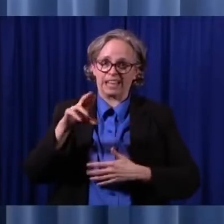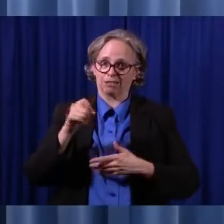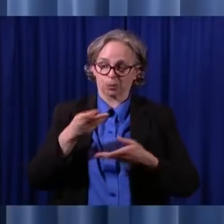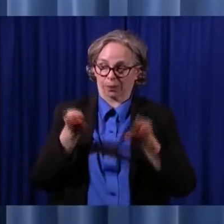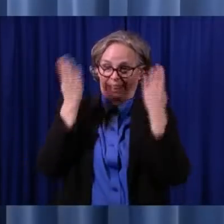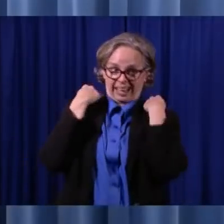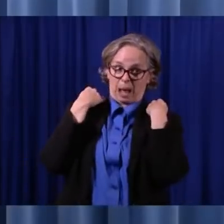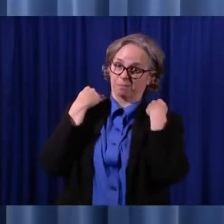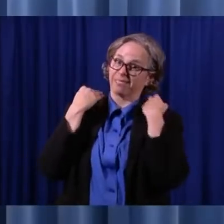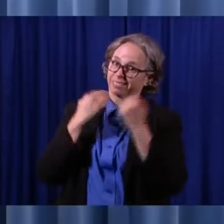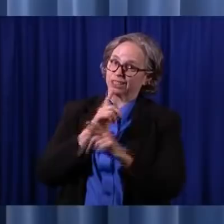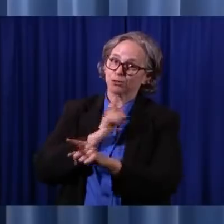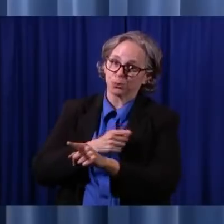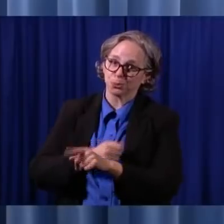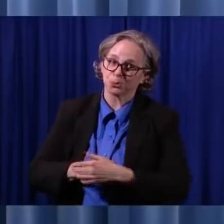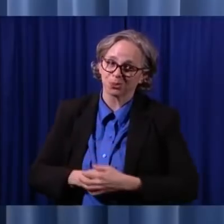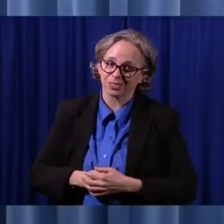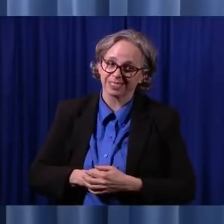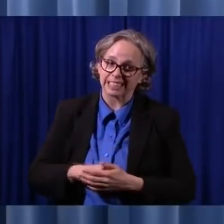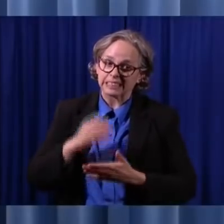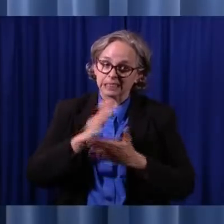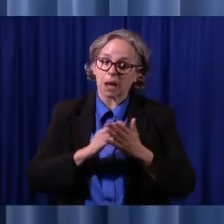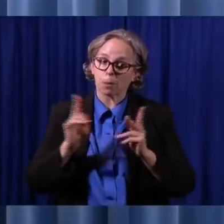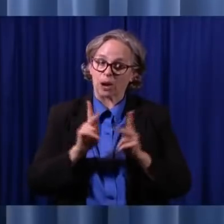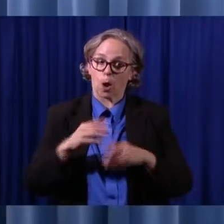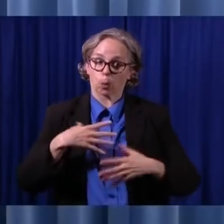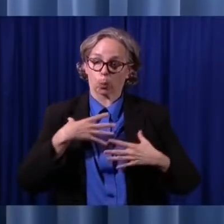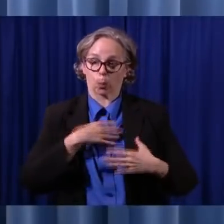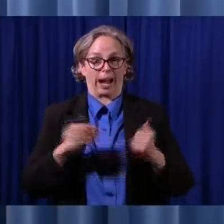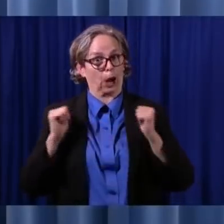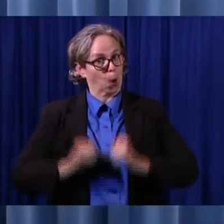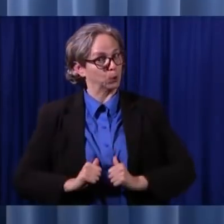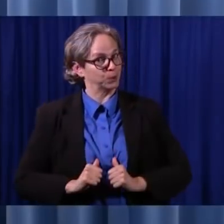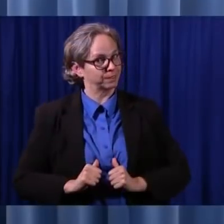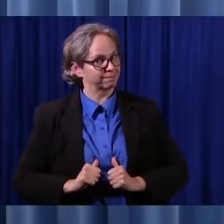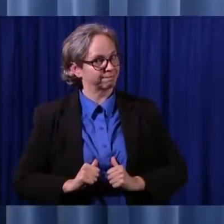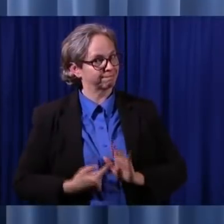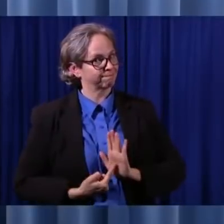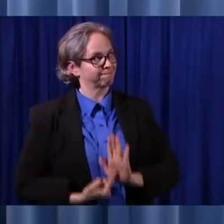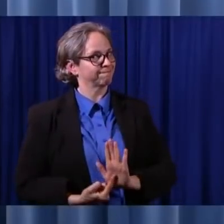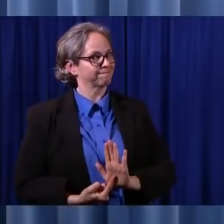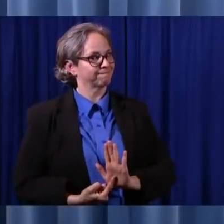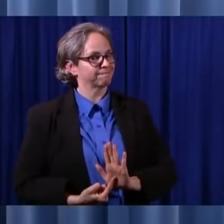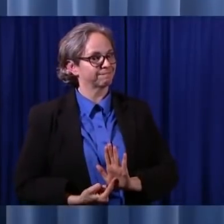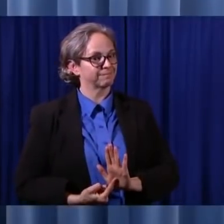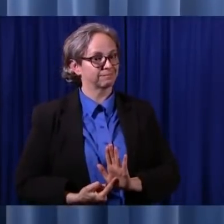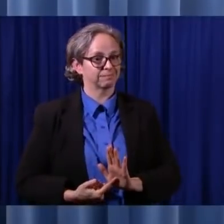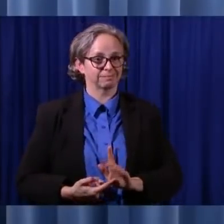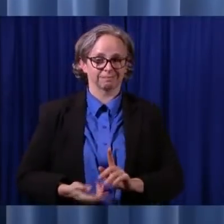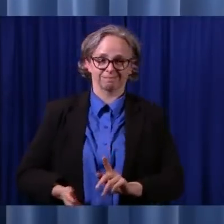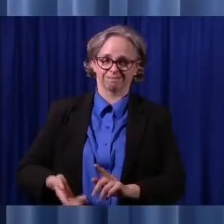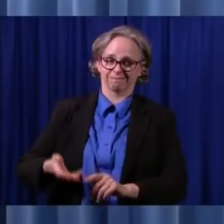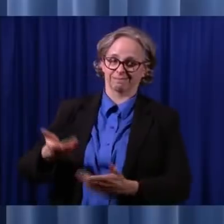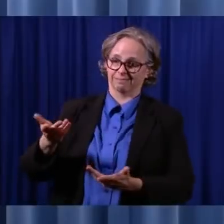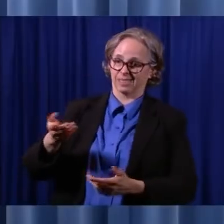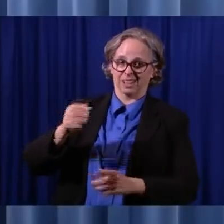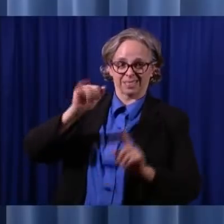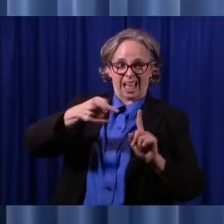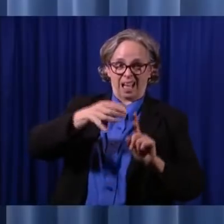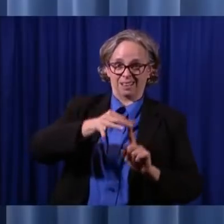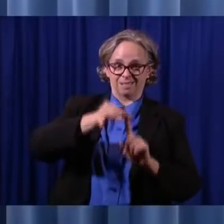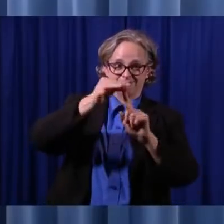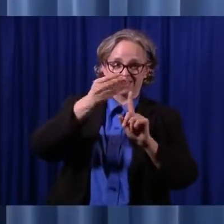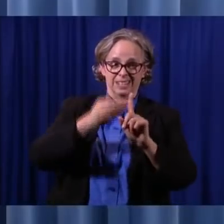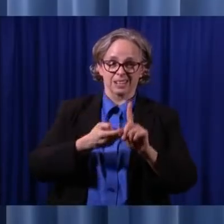coat. And this particular hero's white coat is embossed with the name Dr.